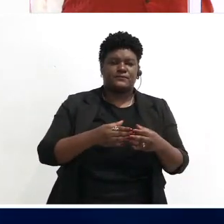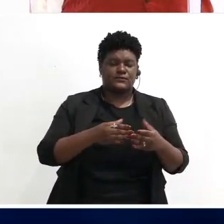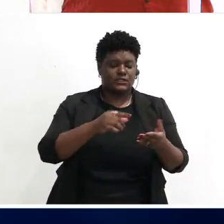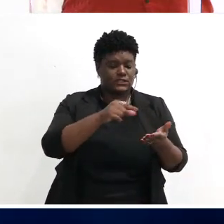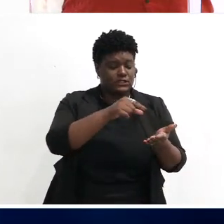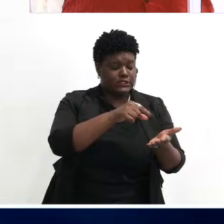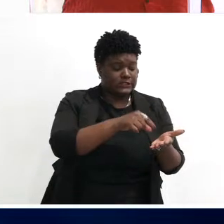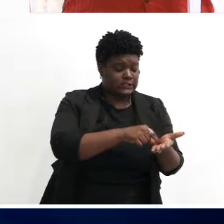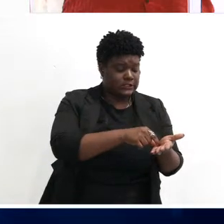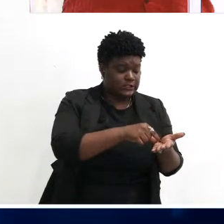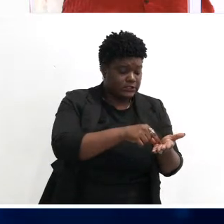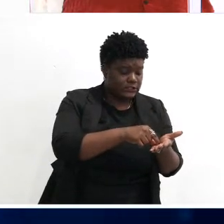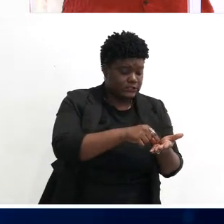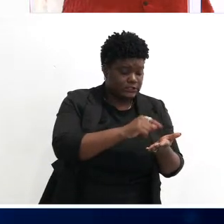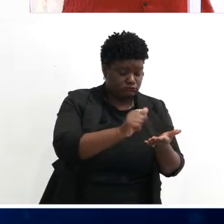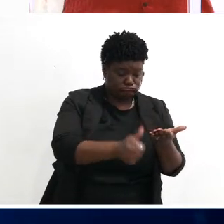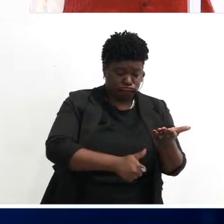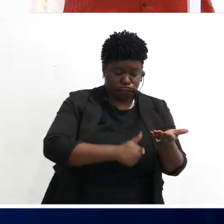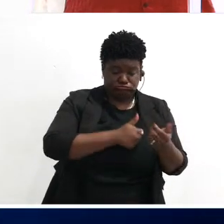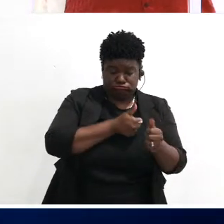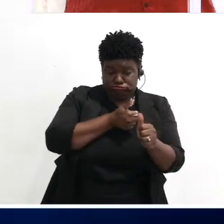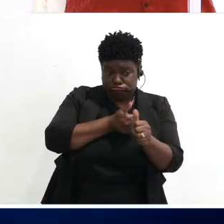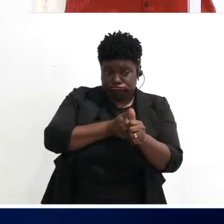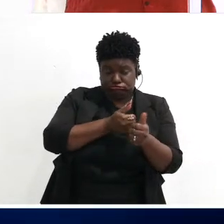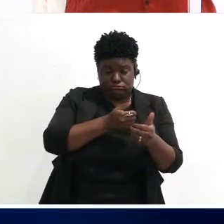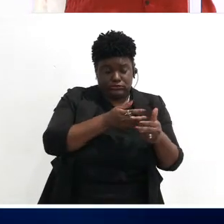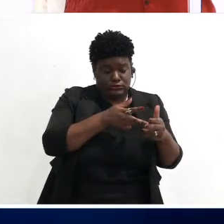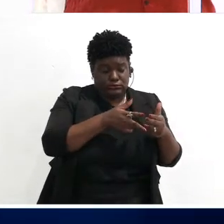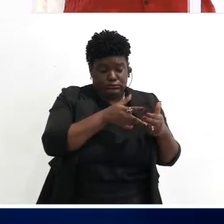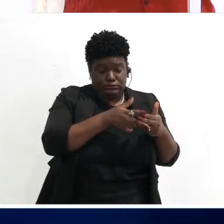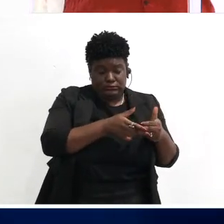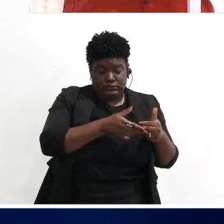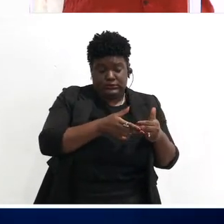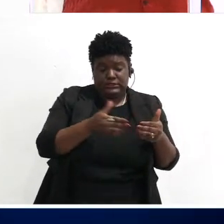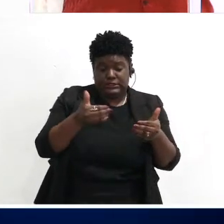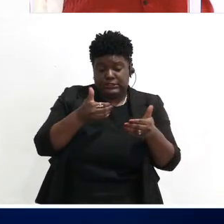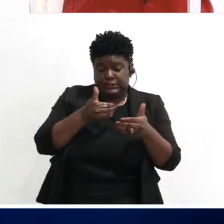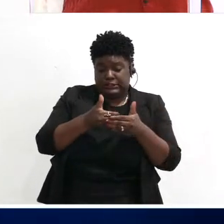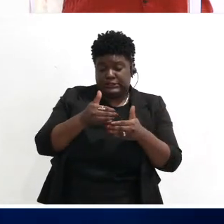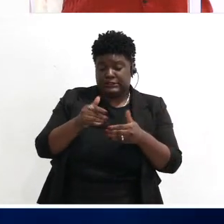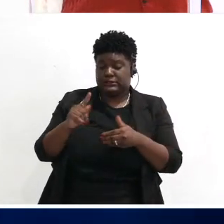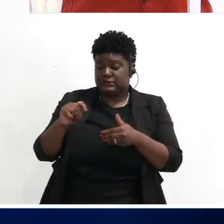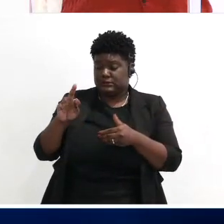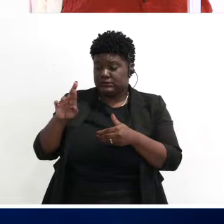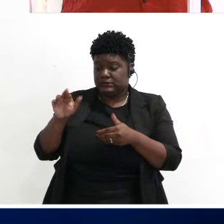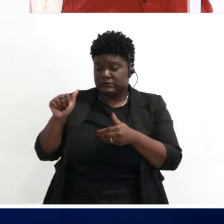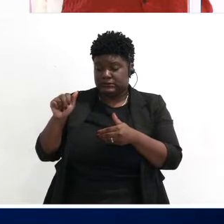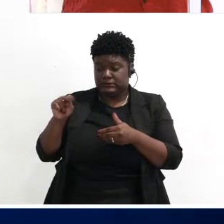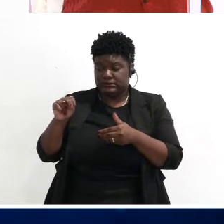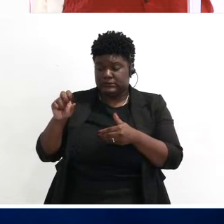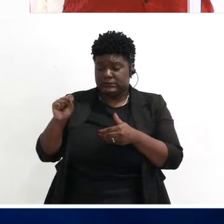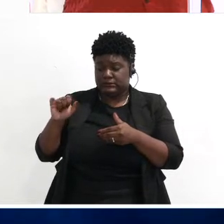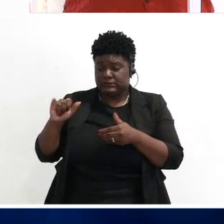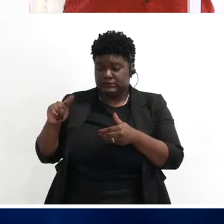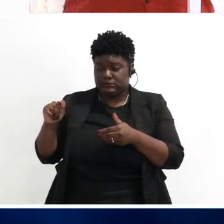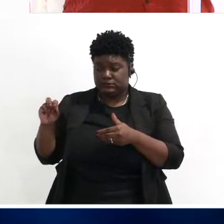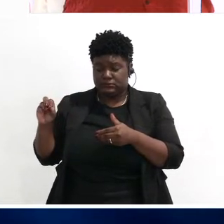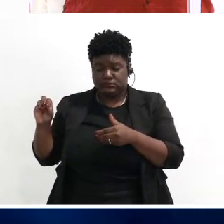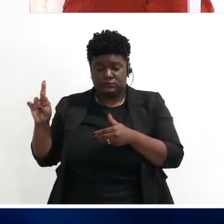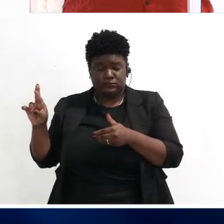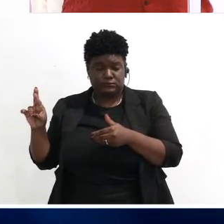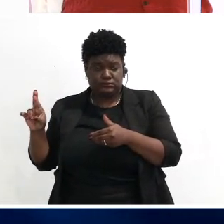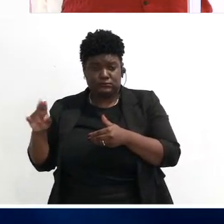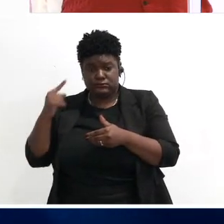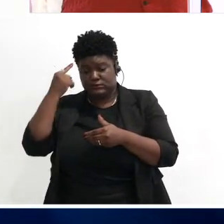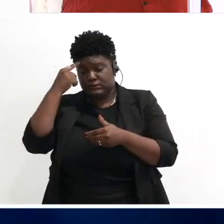where the transistors are, where the implants are in the silicon substrate, so that you can make very short